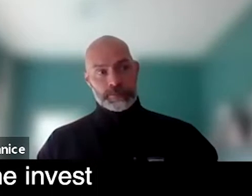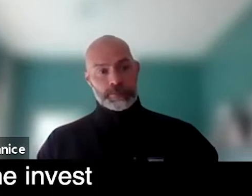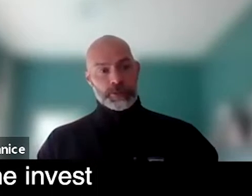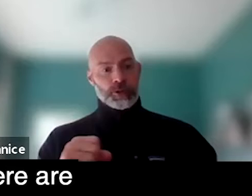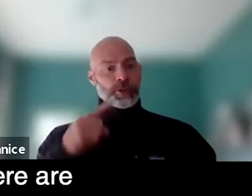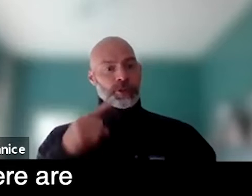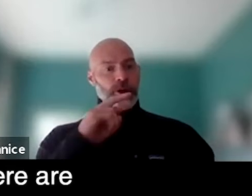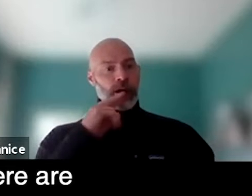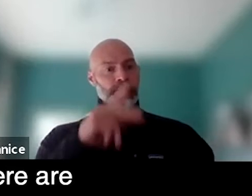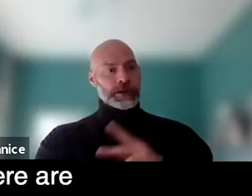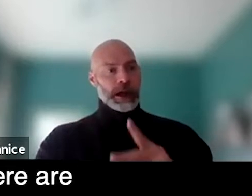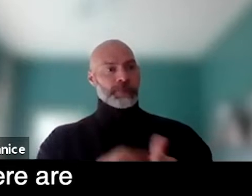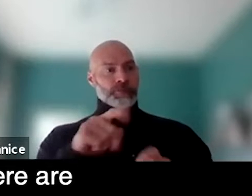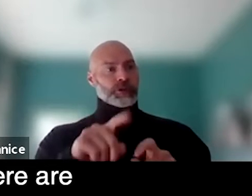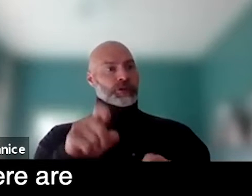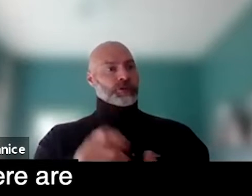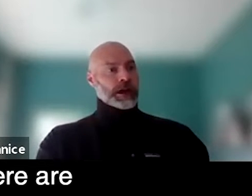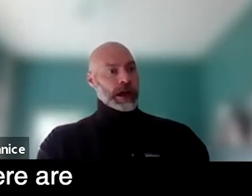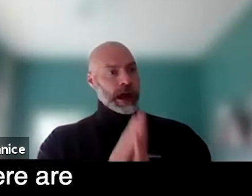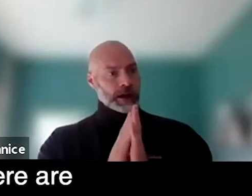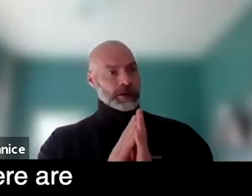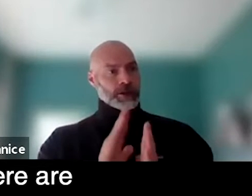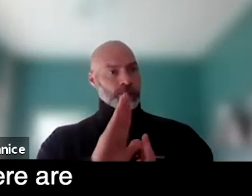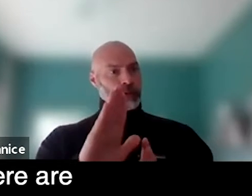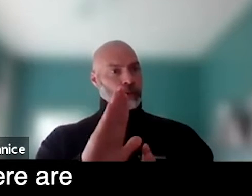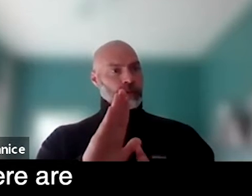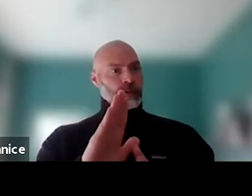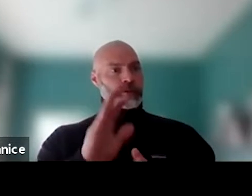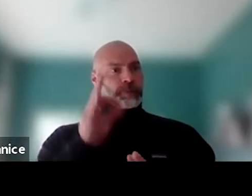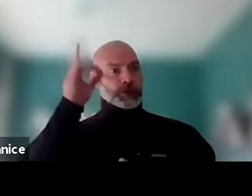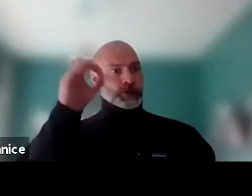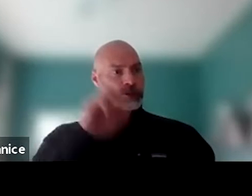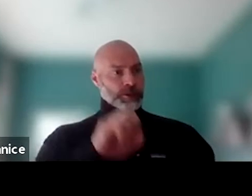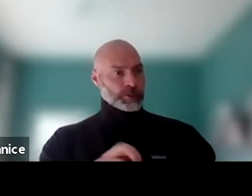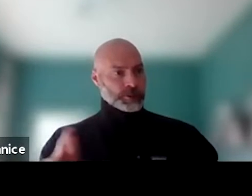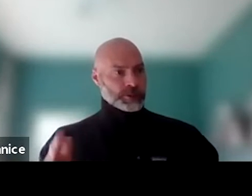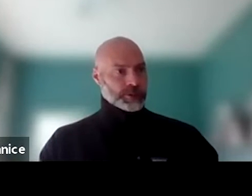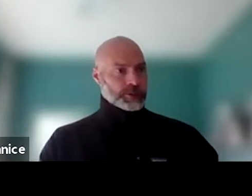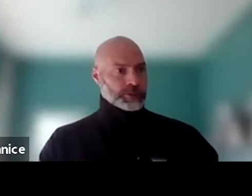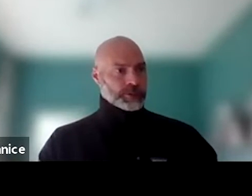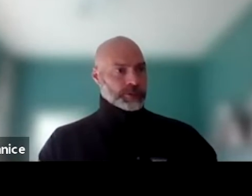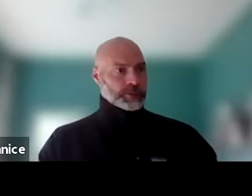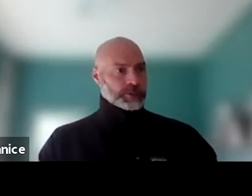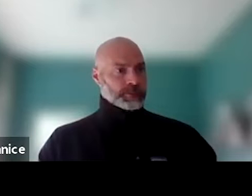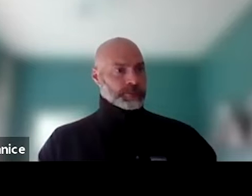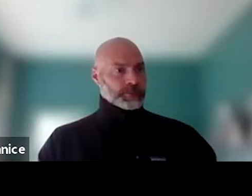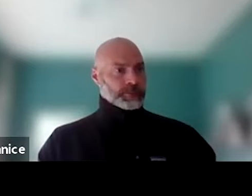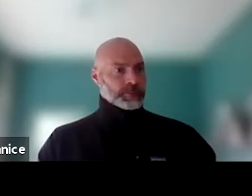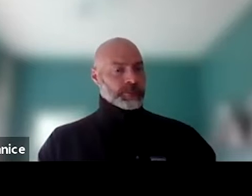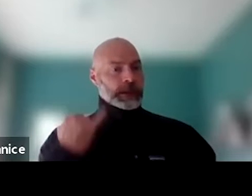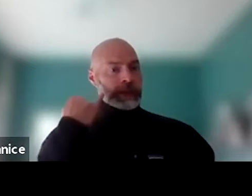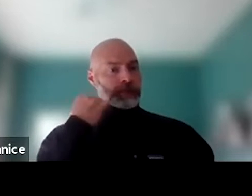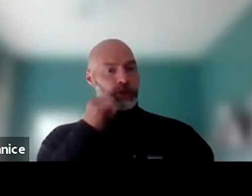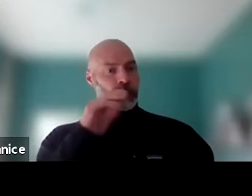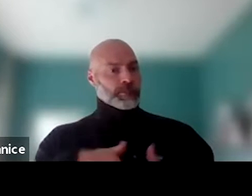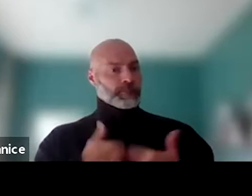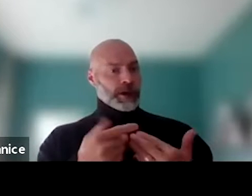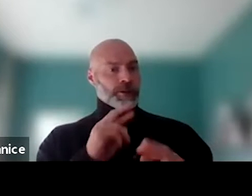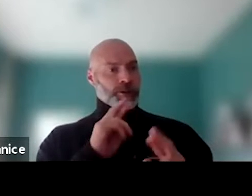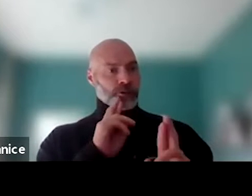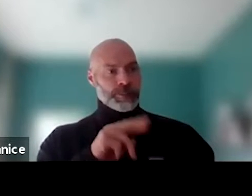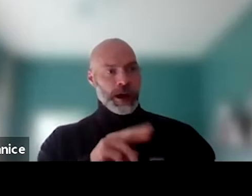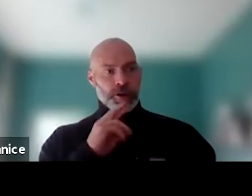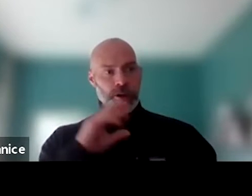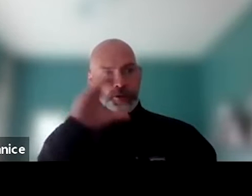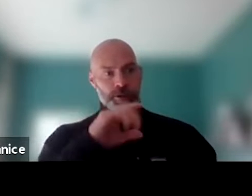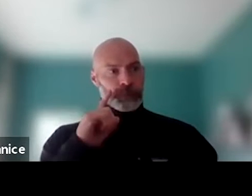too. So I think that there are different types of questions you can ask during your interview process with your future employers.